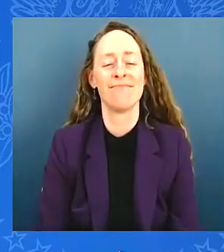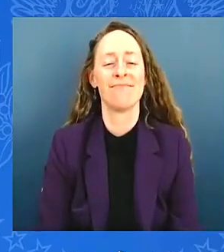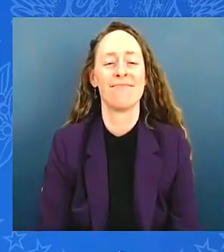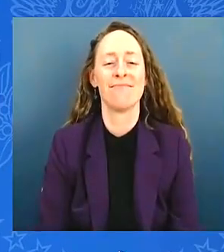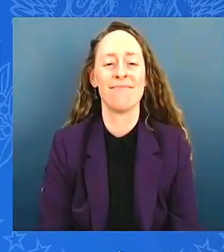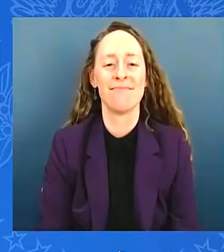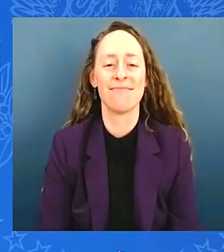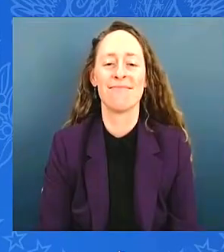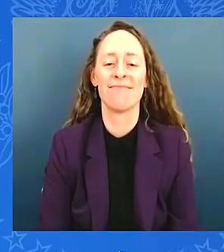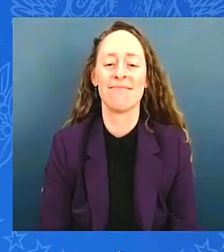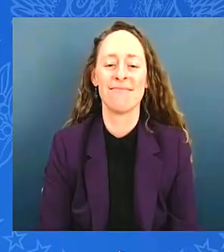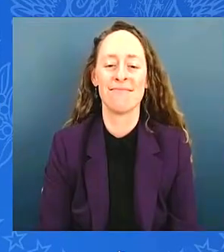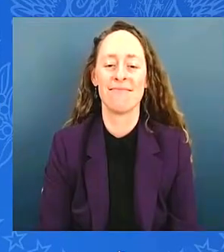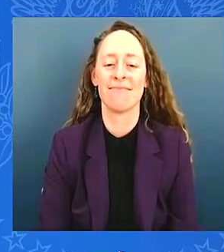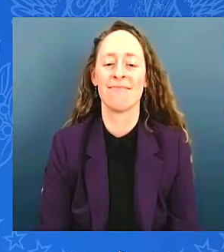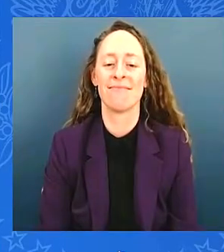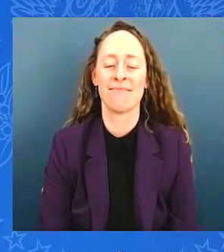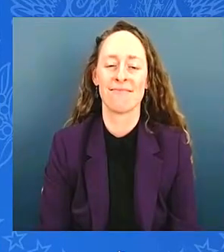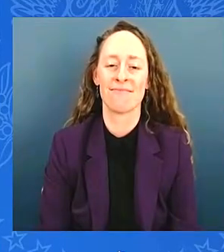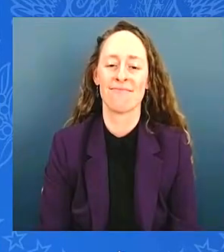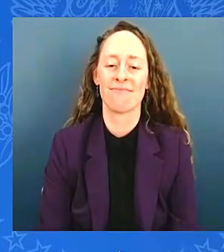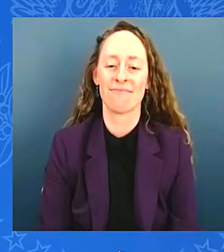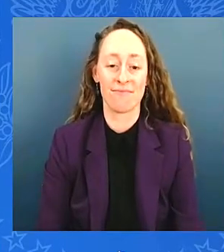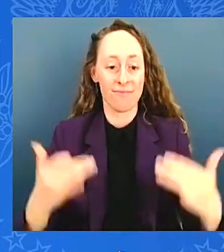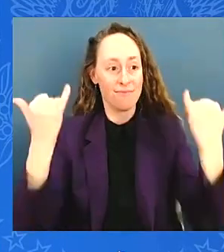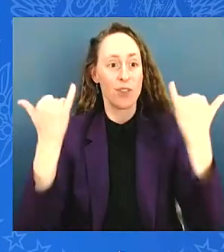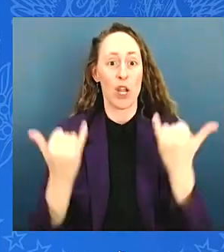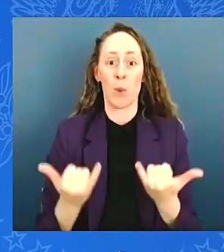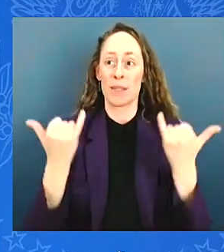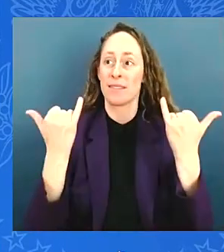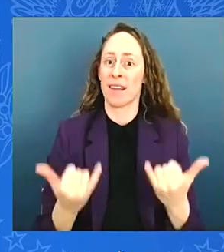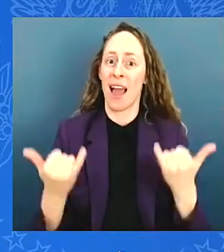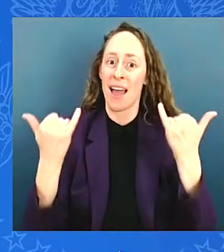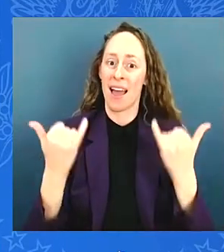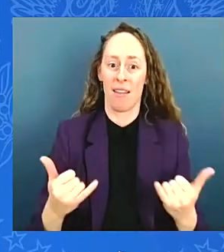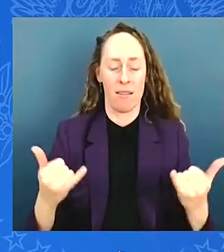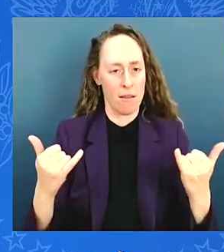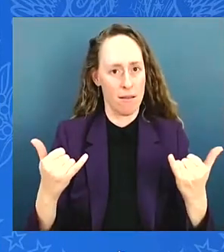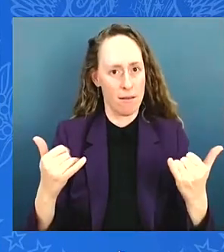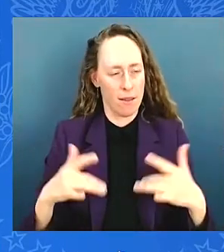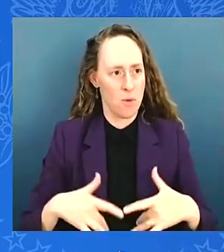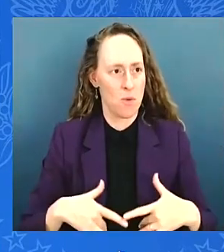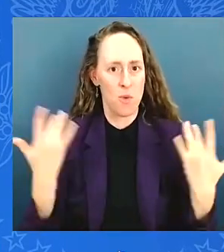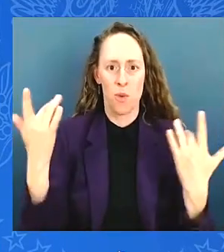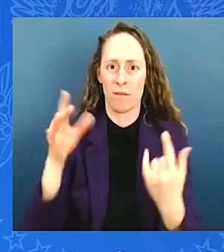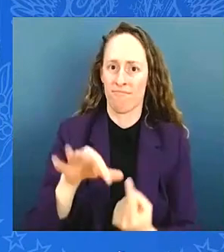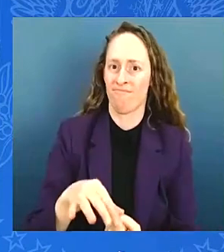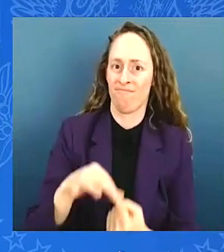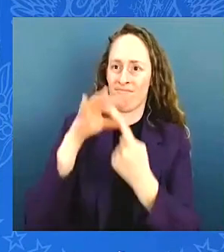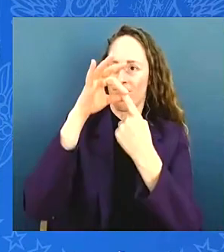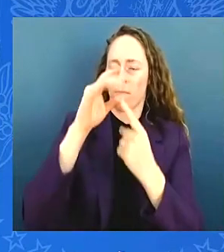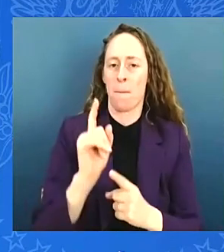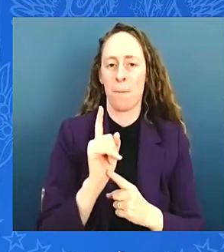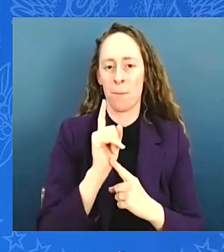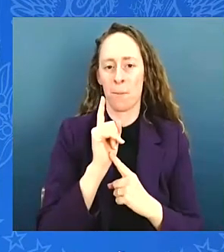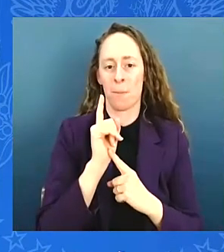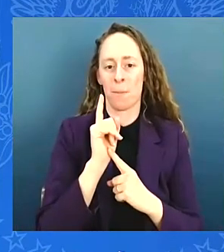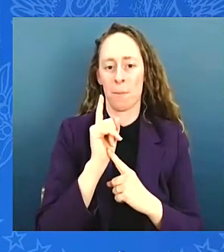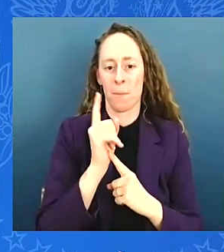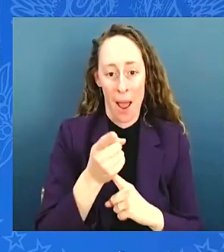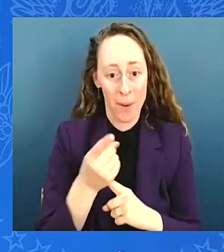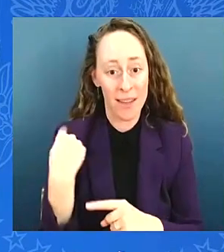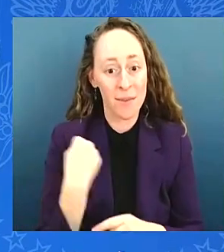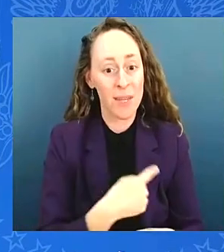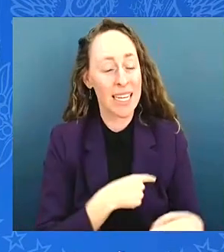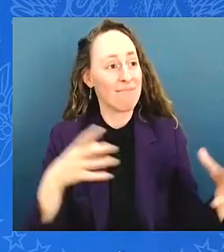Today's like an incredible moment for us to pause, because basically you just celebrate cool stuff like this and then just work really hard. You know,